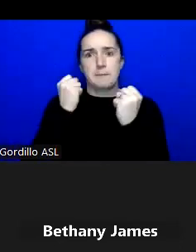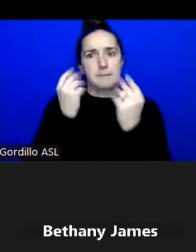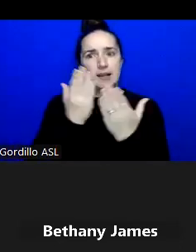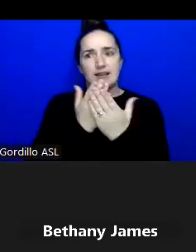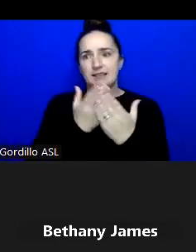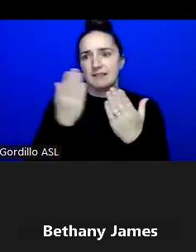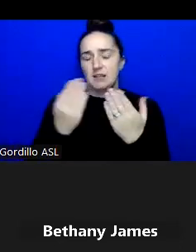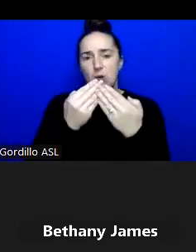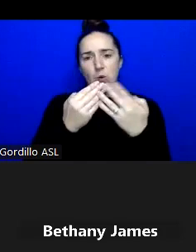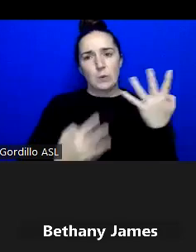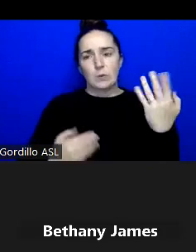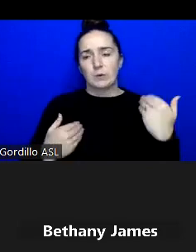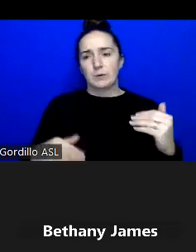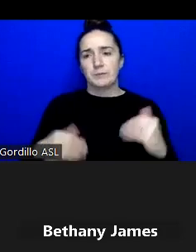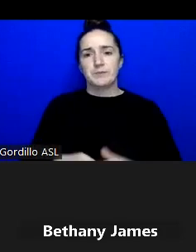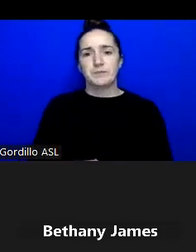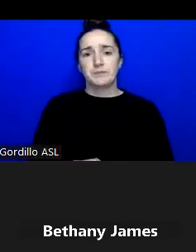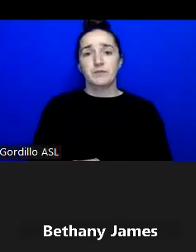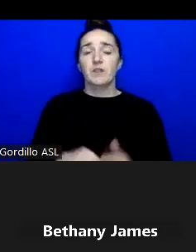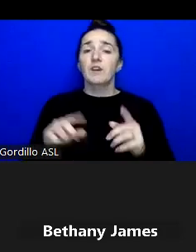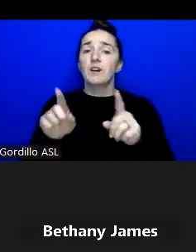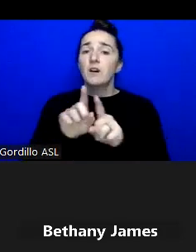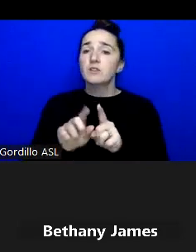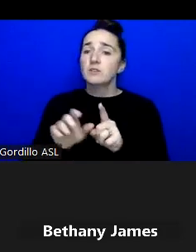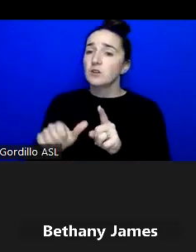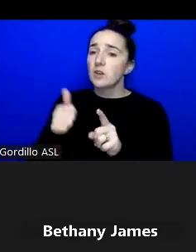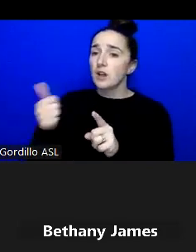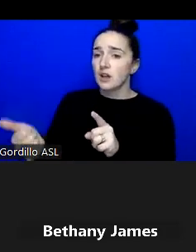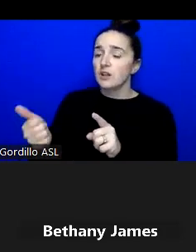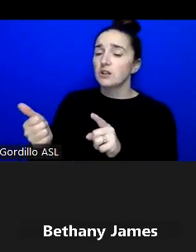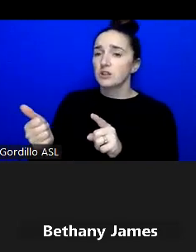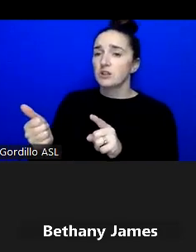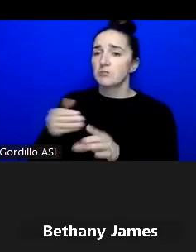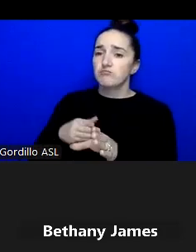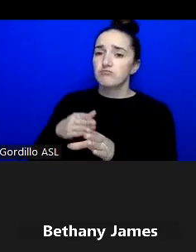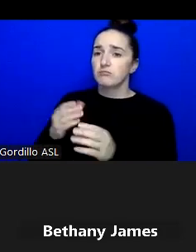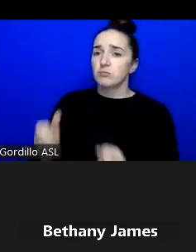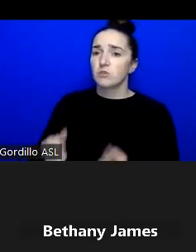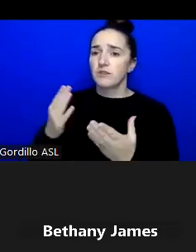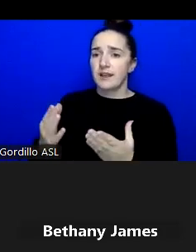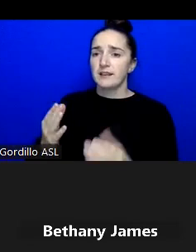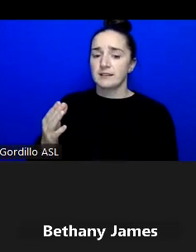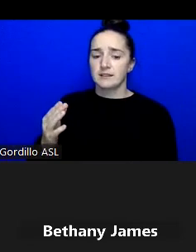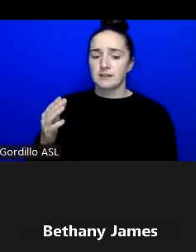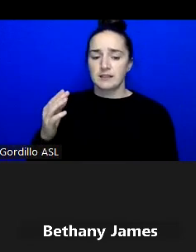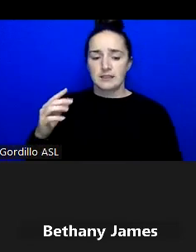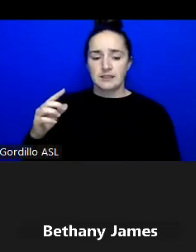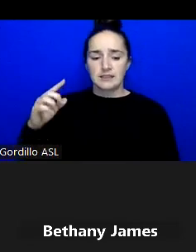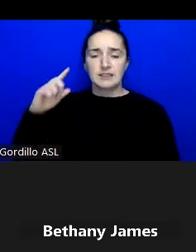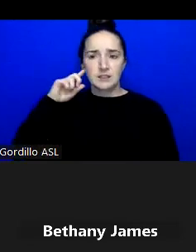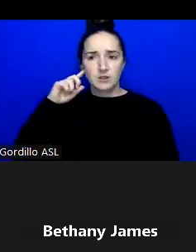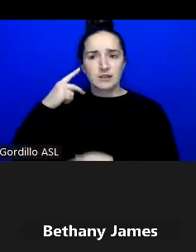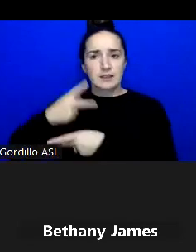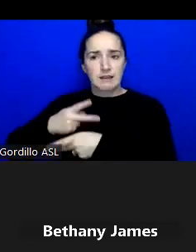In contrast, there are other people that do provide hearing care. Kind of the big two that we think about are really, you've